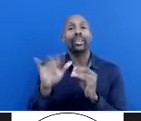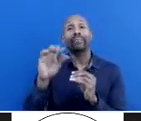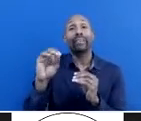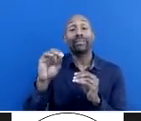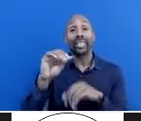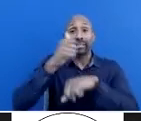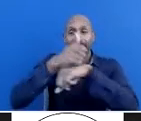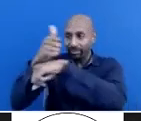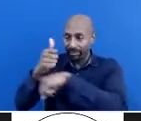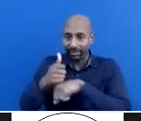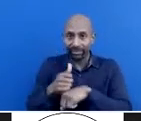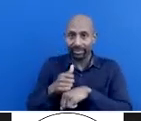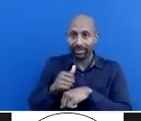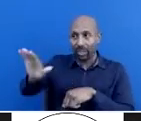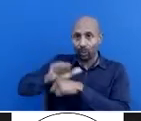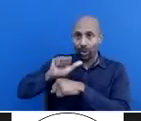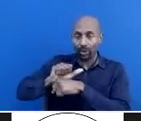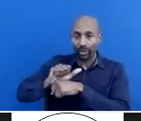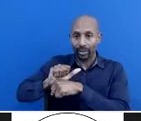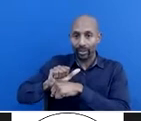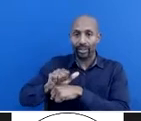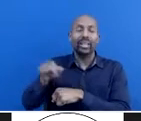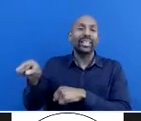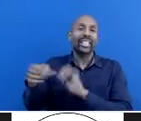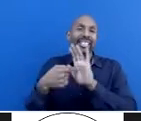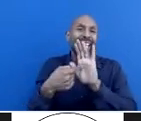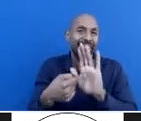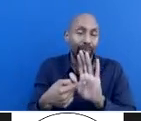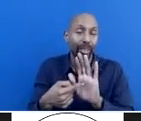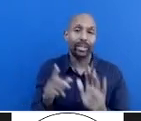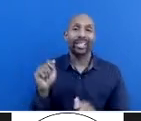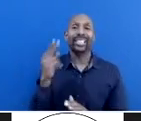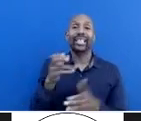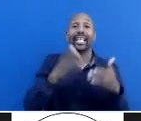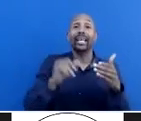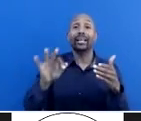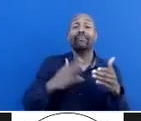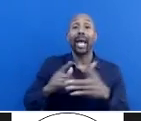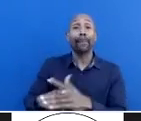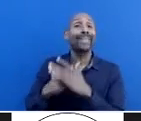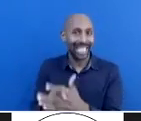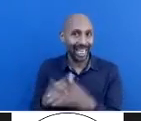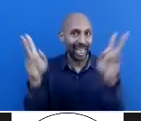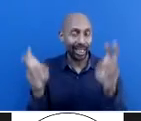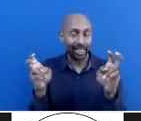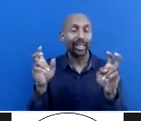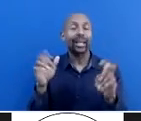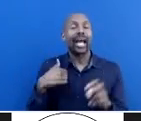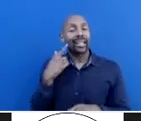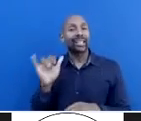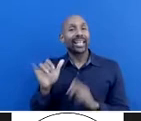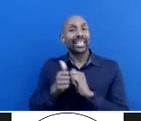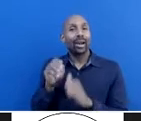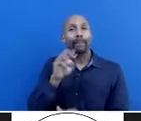the end of my beginning is a sort of way that Mr. Cyrus is marking a kind of midpoint